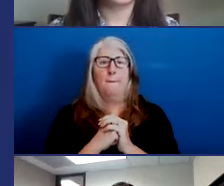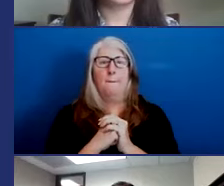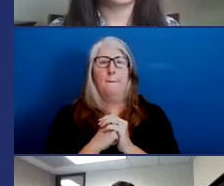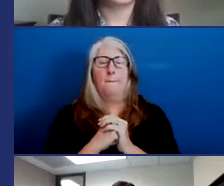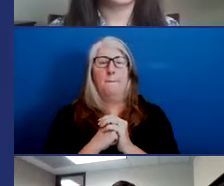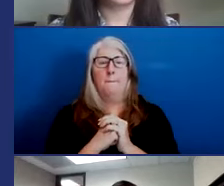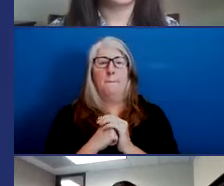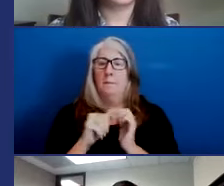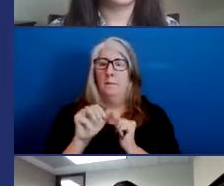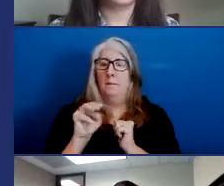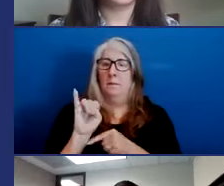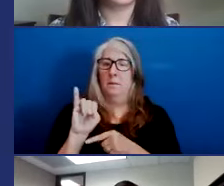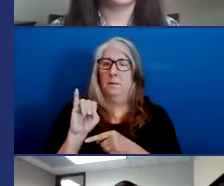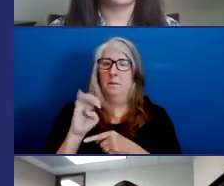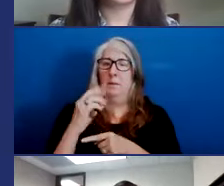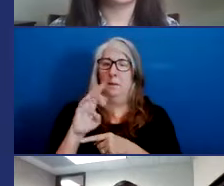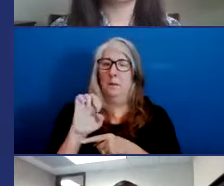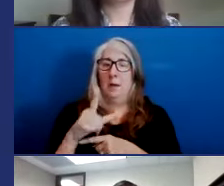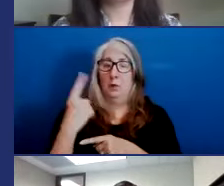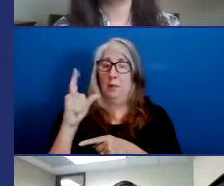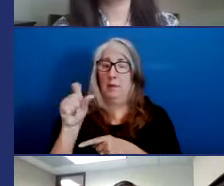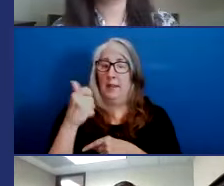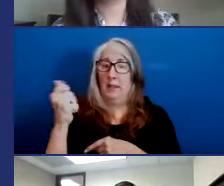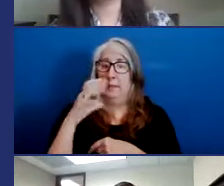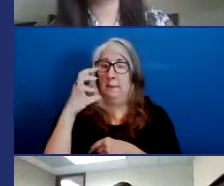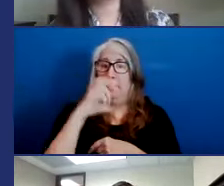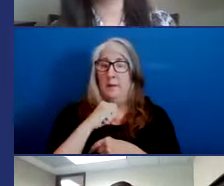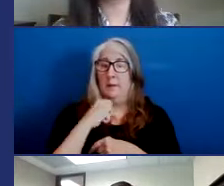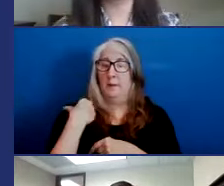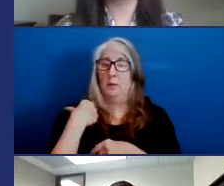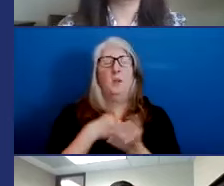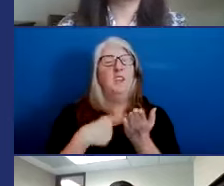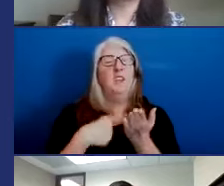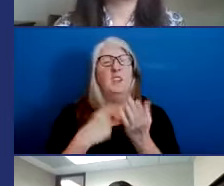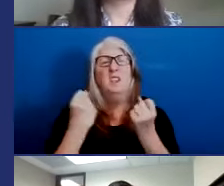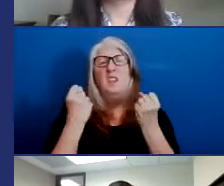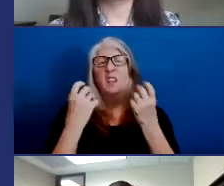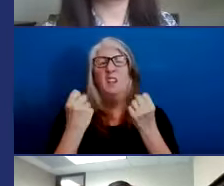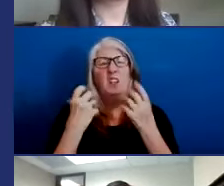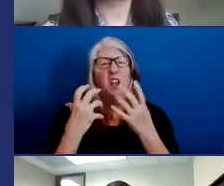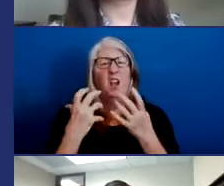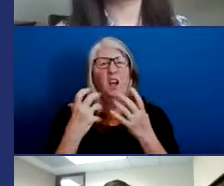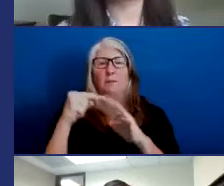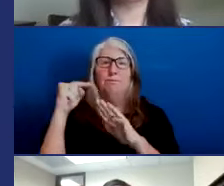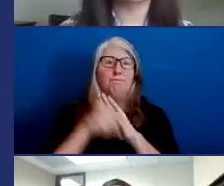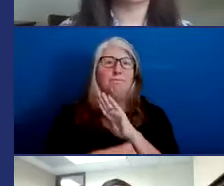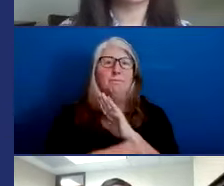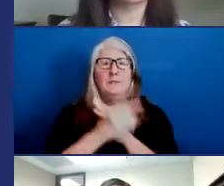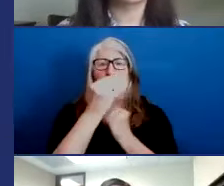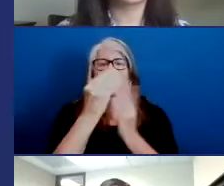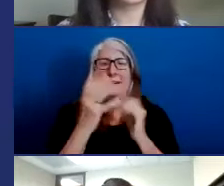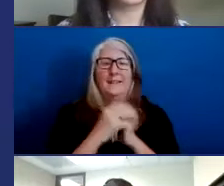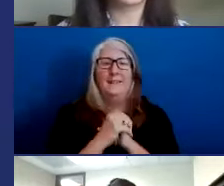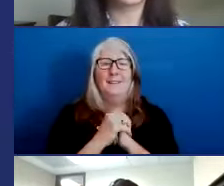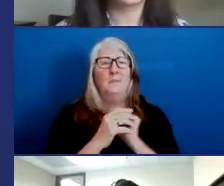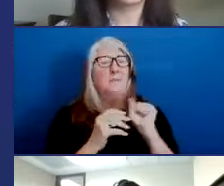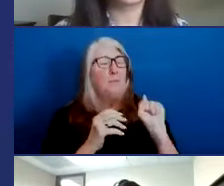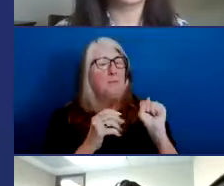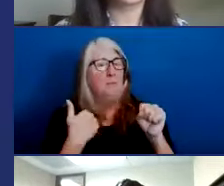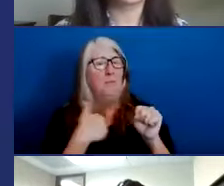Michael, is there anything else that I'm missing? We discussed a lot of really rich information. Sure. So we discussed